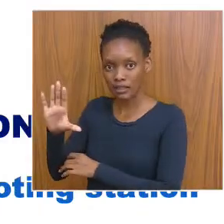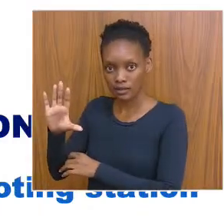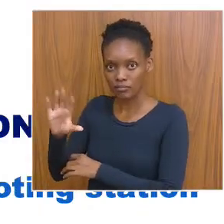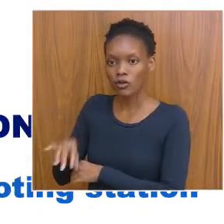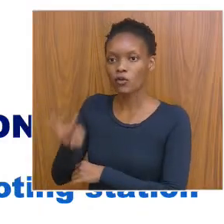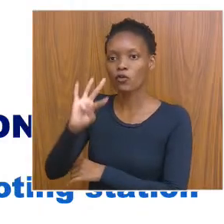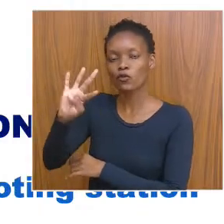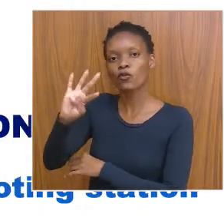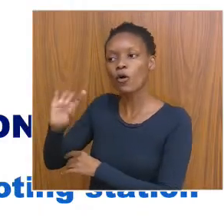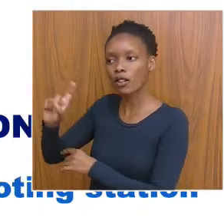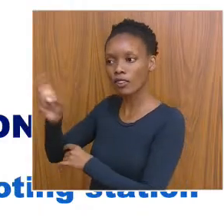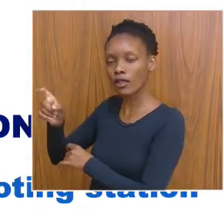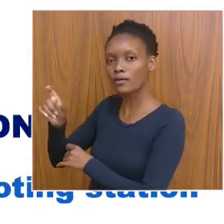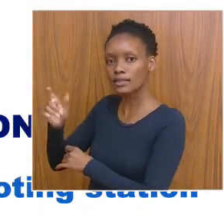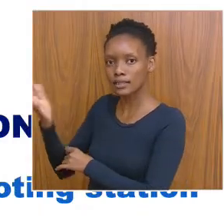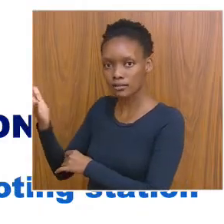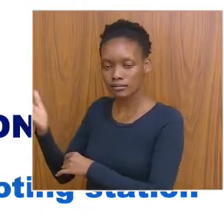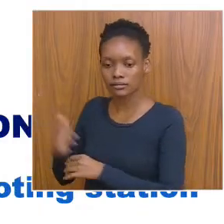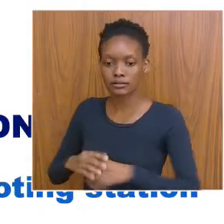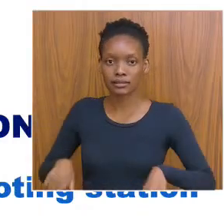4,868, Limpopo